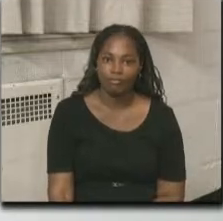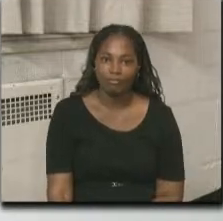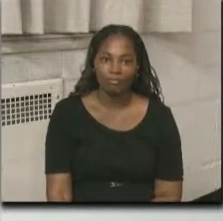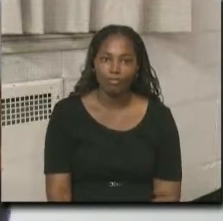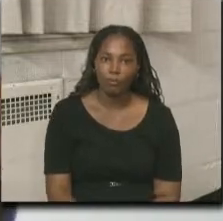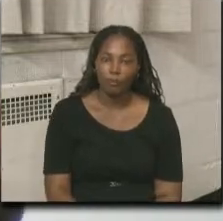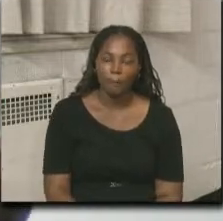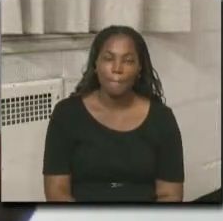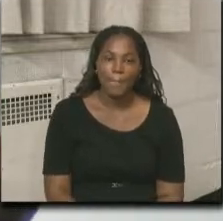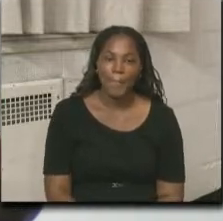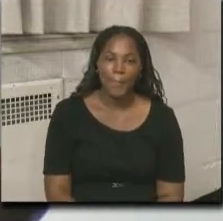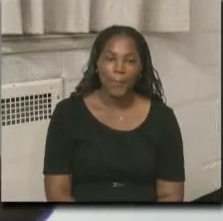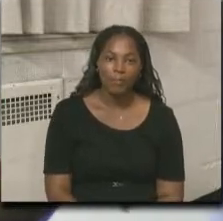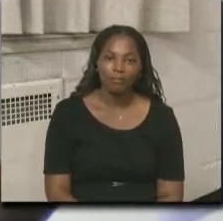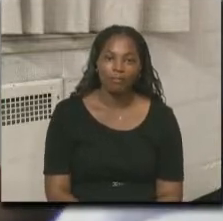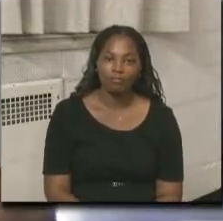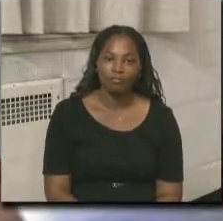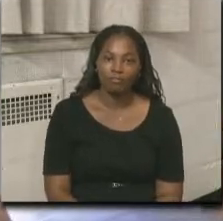2.14.